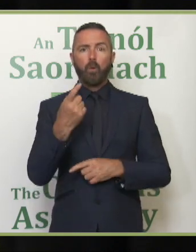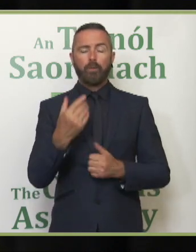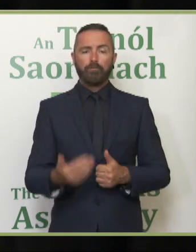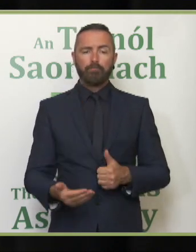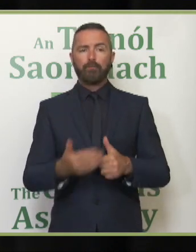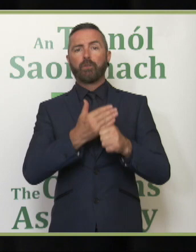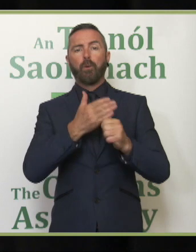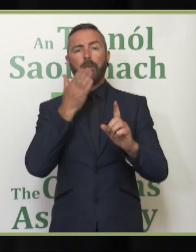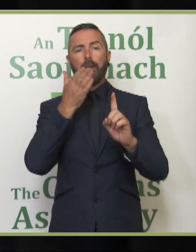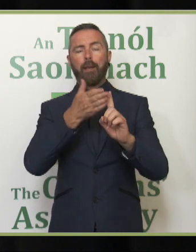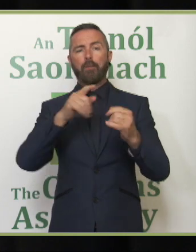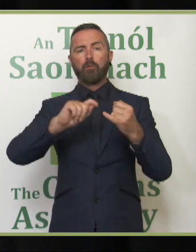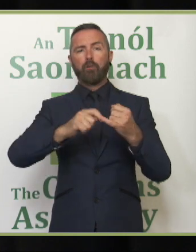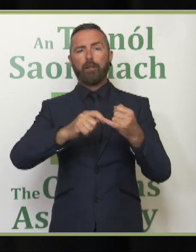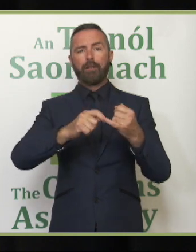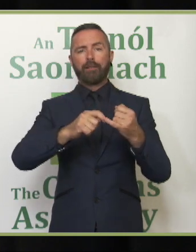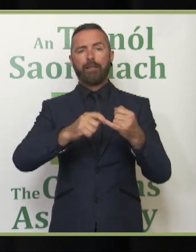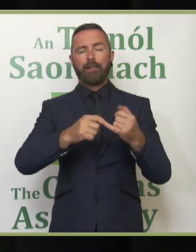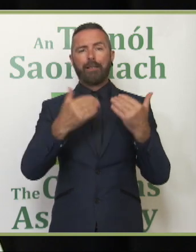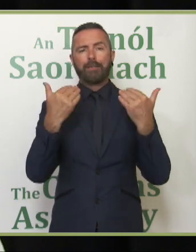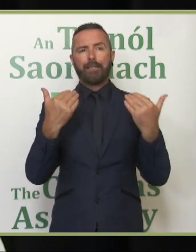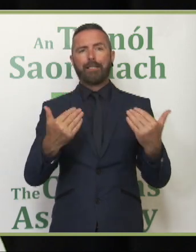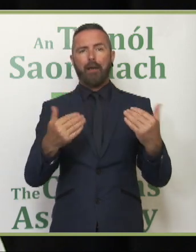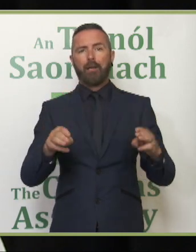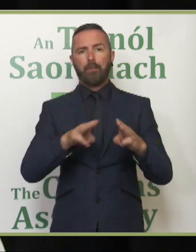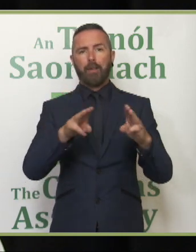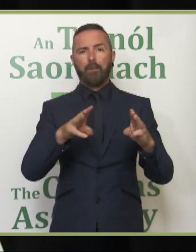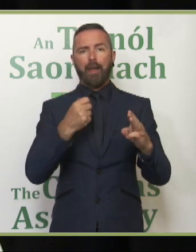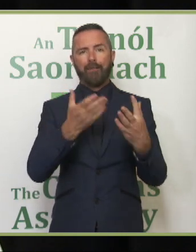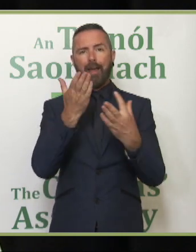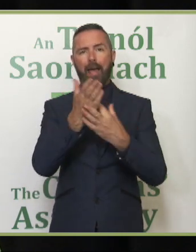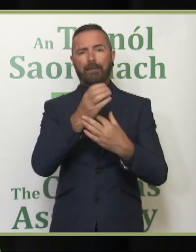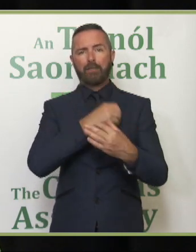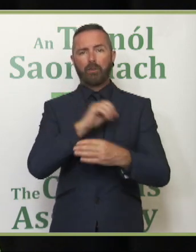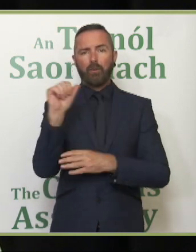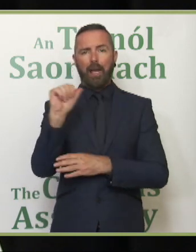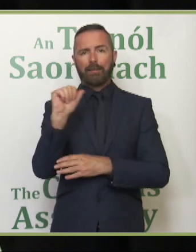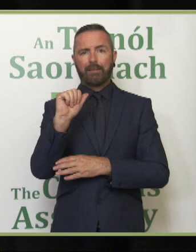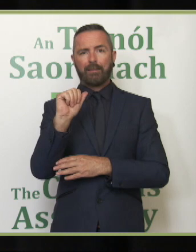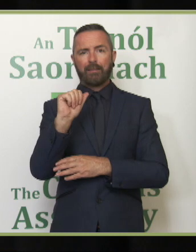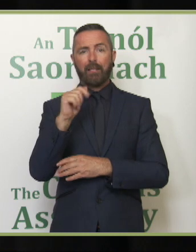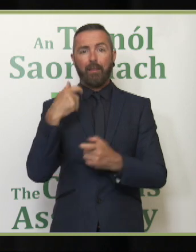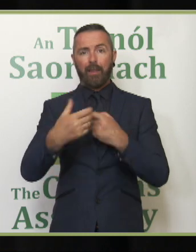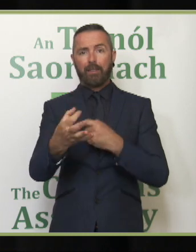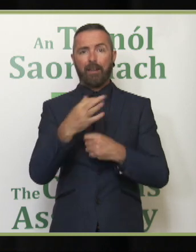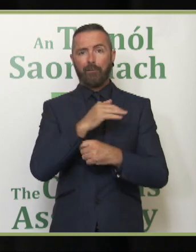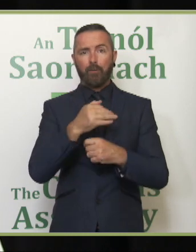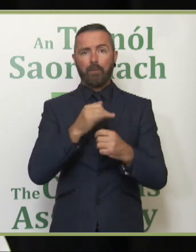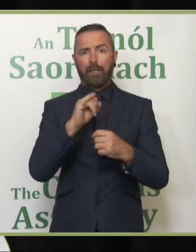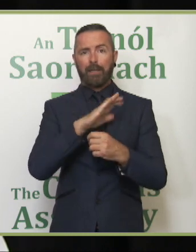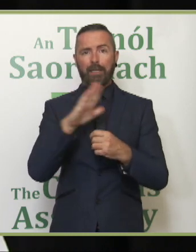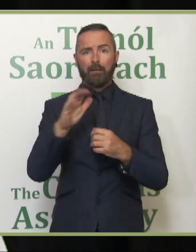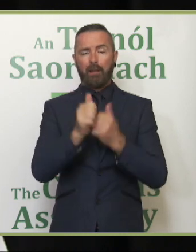to deprive and deny people access to assets that they get from illegal activity, and you all know the work of